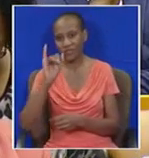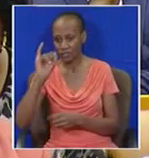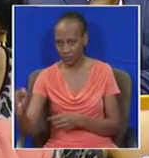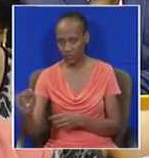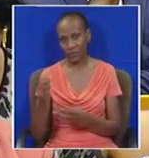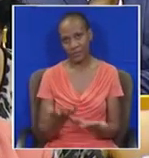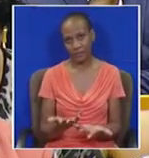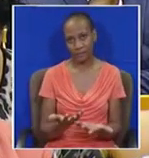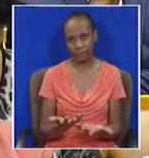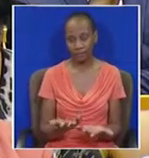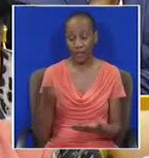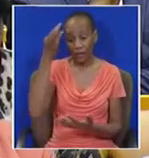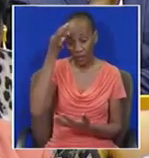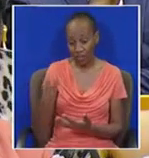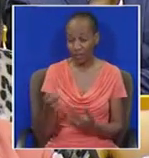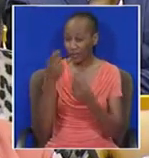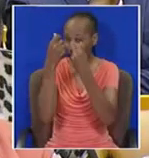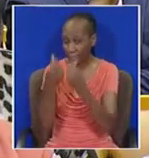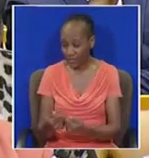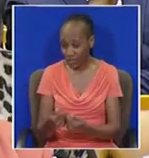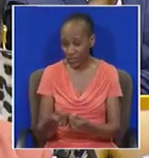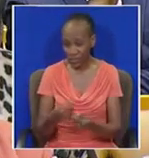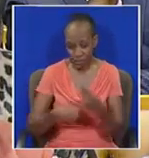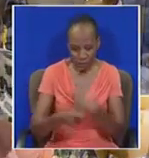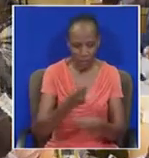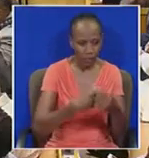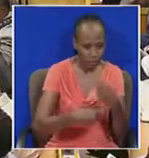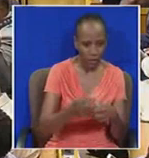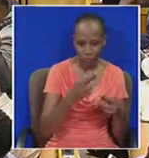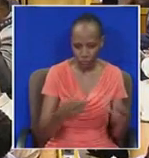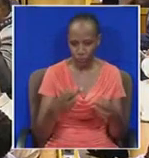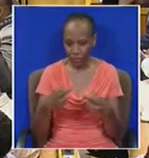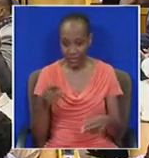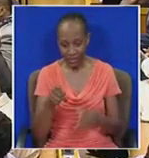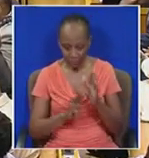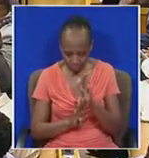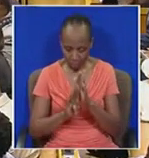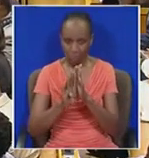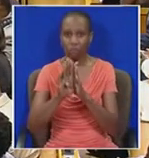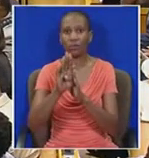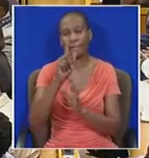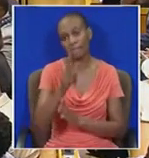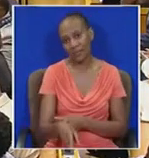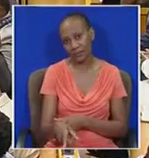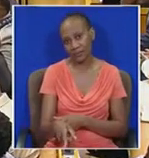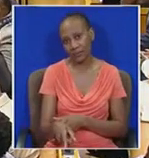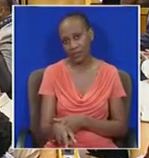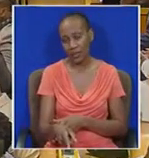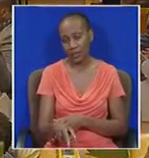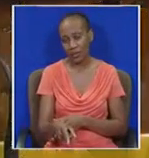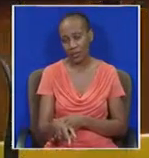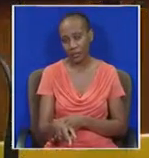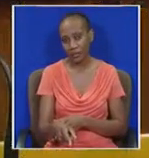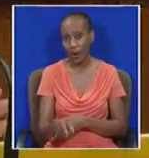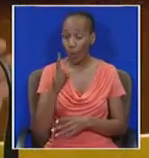Government spending on locally produced goods will increase local demand and